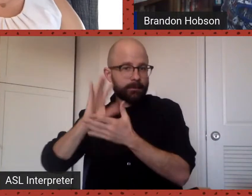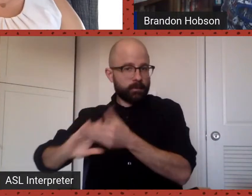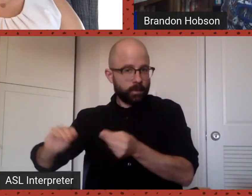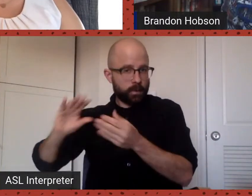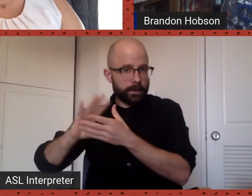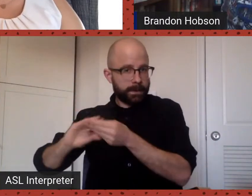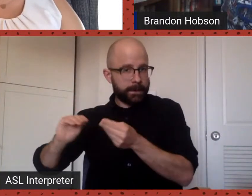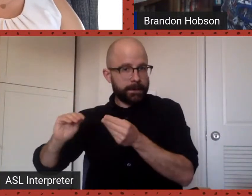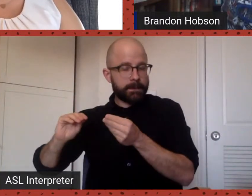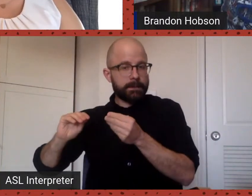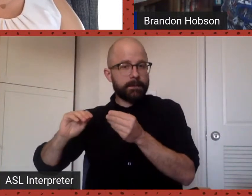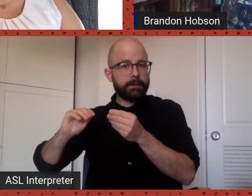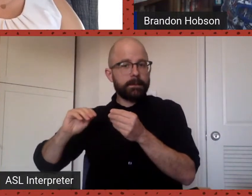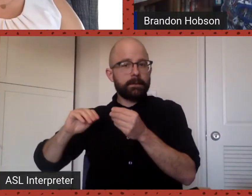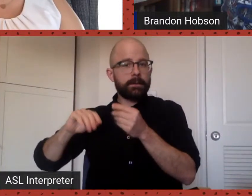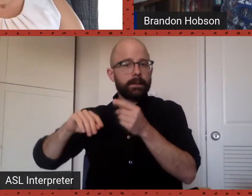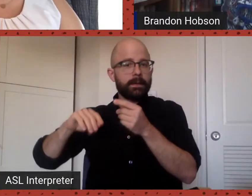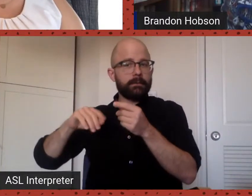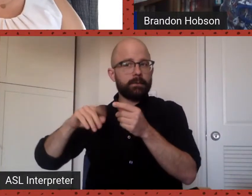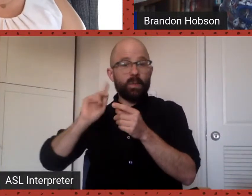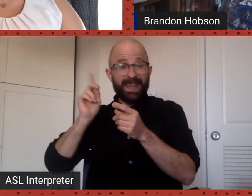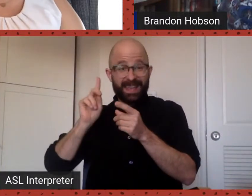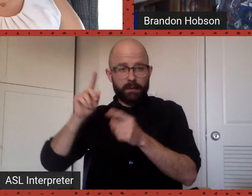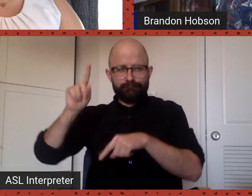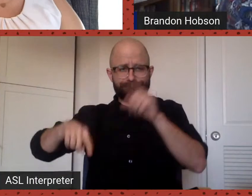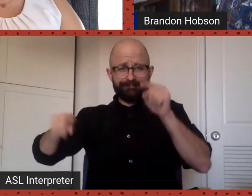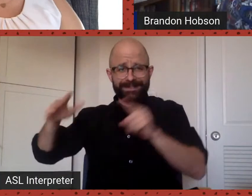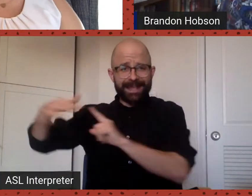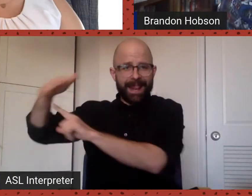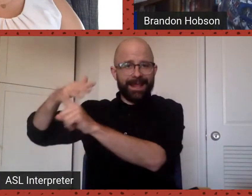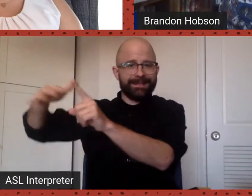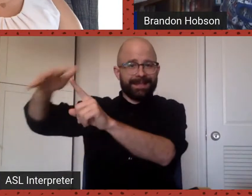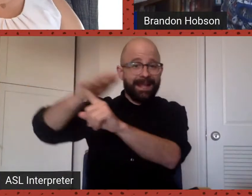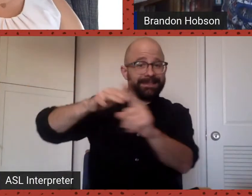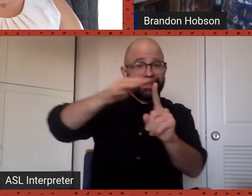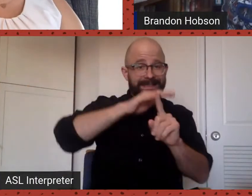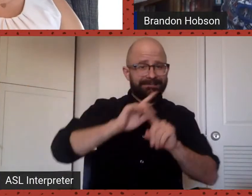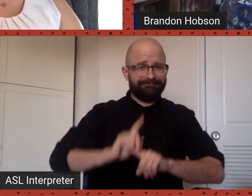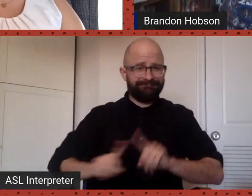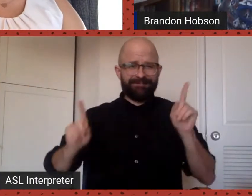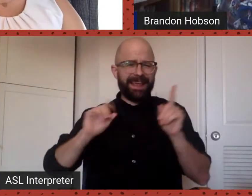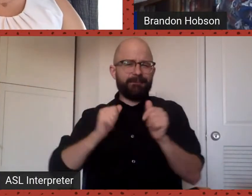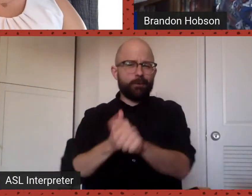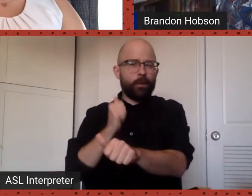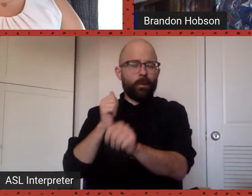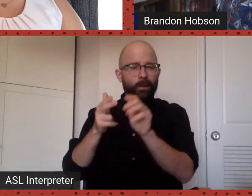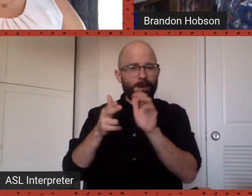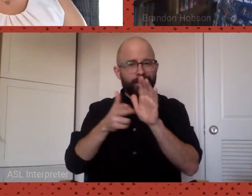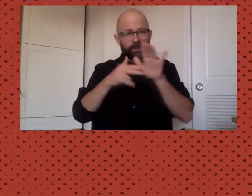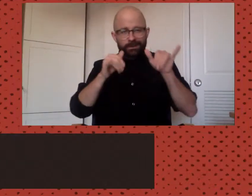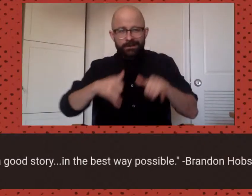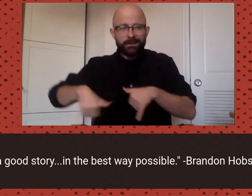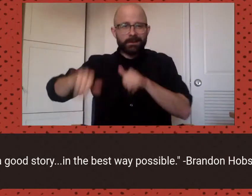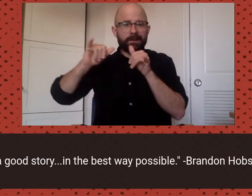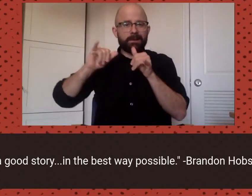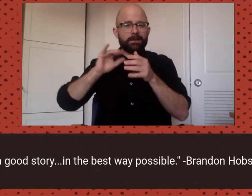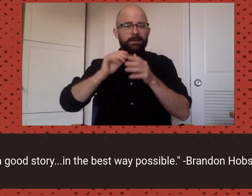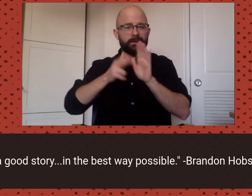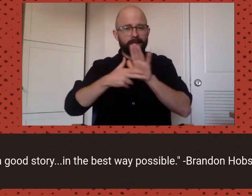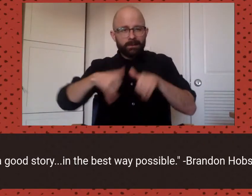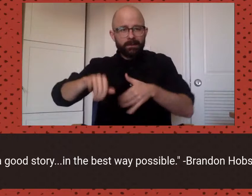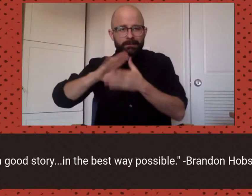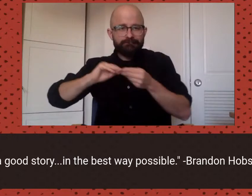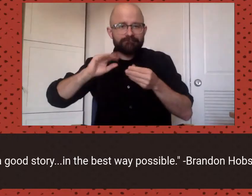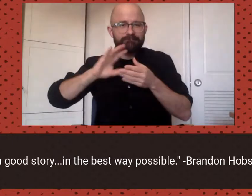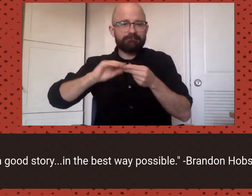in various settings, and where they're sort of avoiding the tropes and the cliches and the stereotypes of Native life,